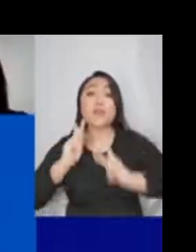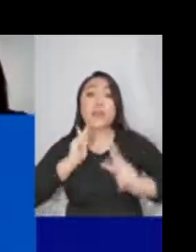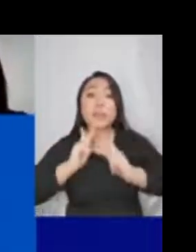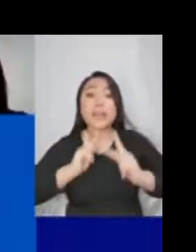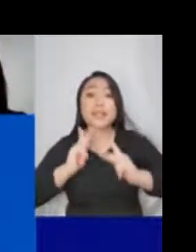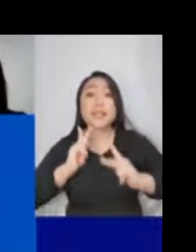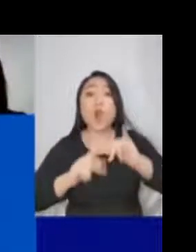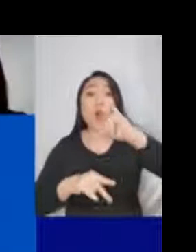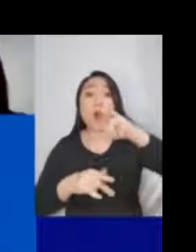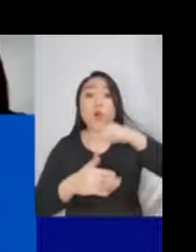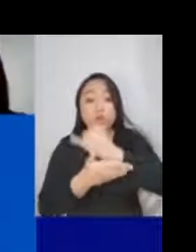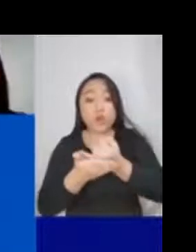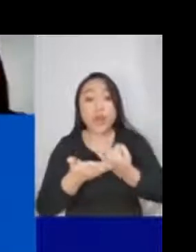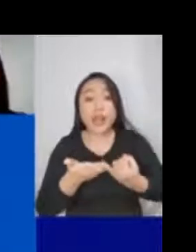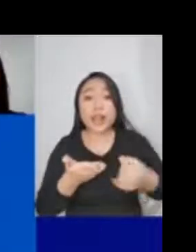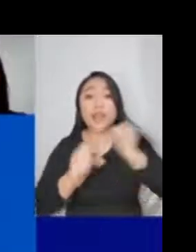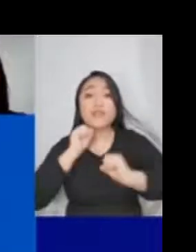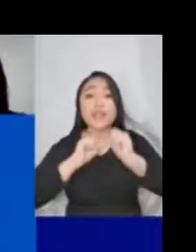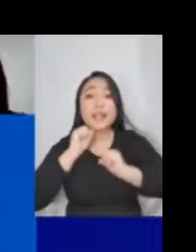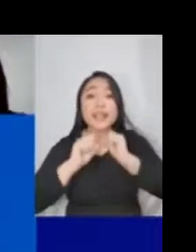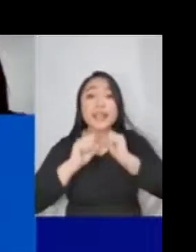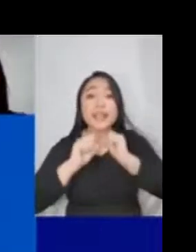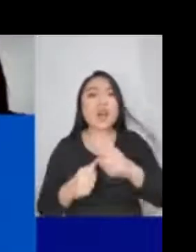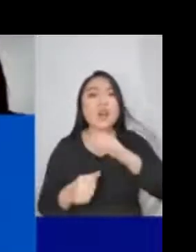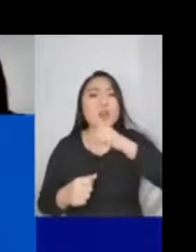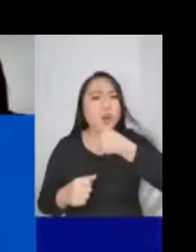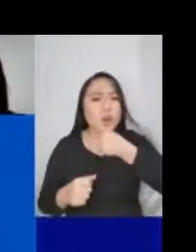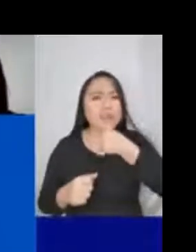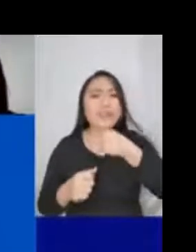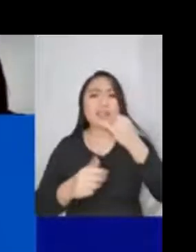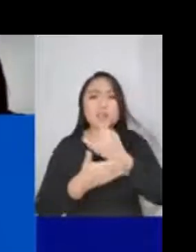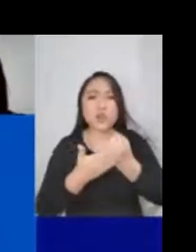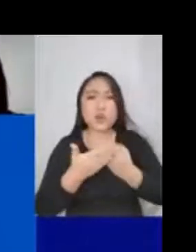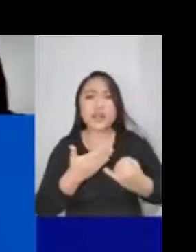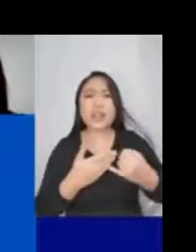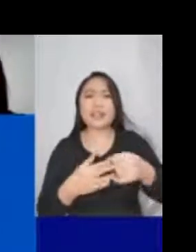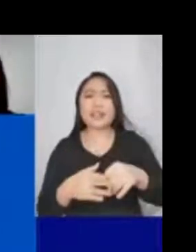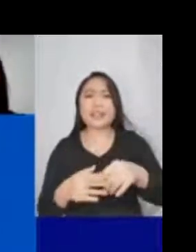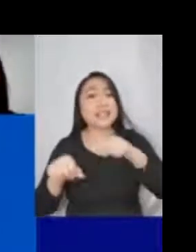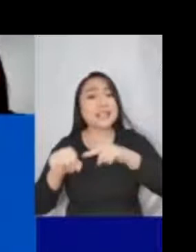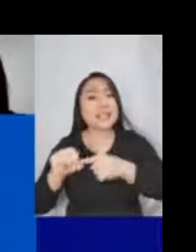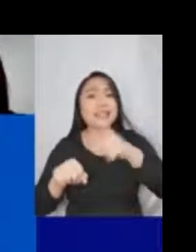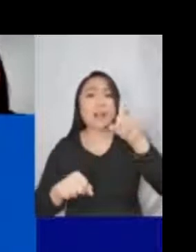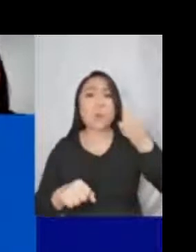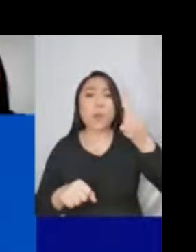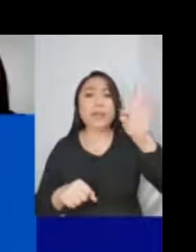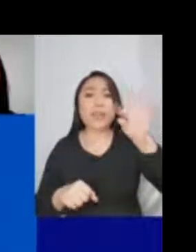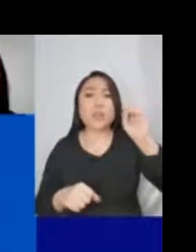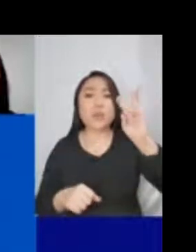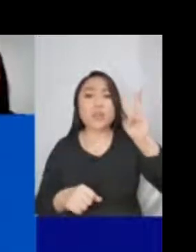the Philippine Journal of Science, which is the oldest scientific peer-reviewed journal in the Philippines, published